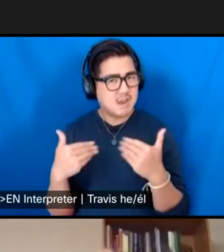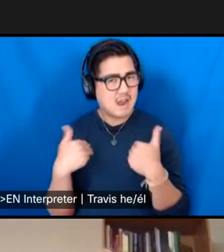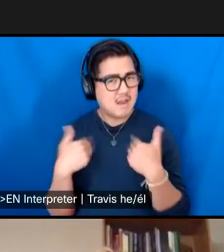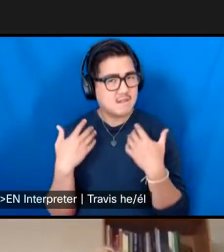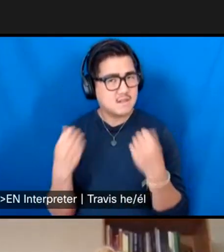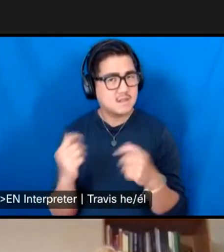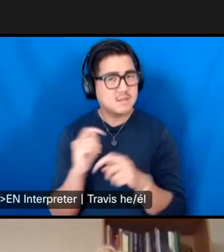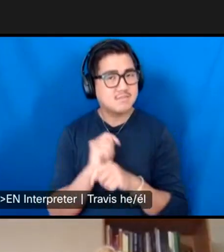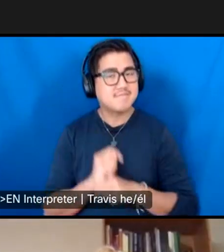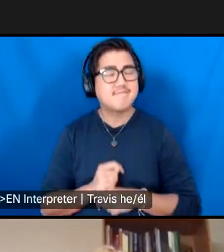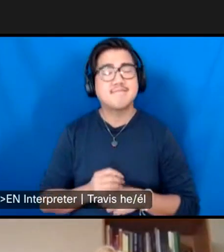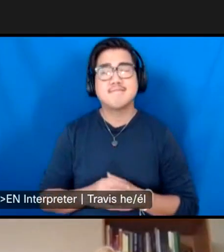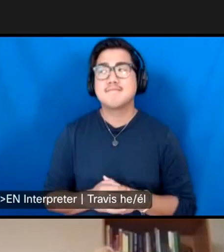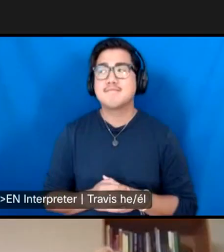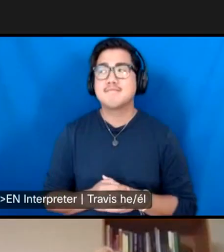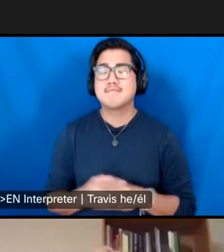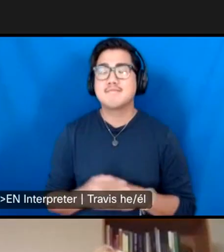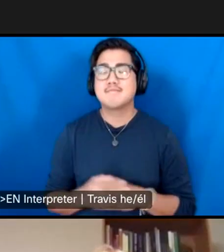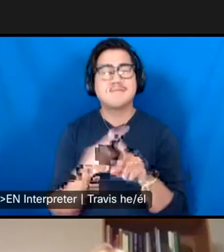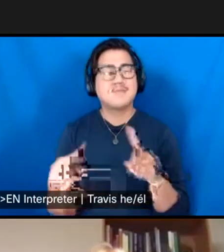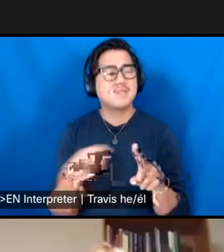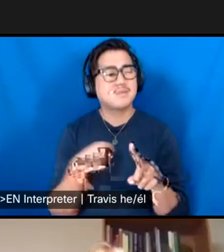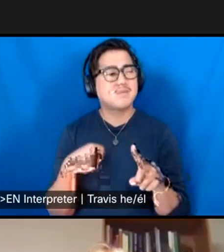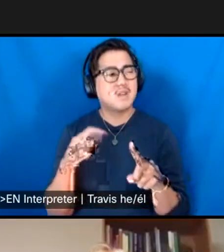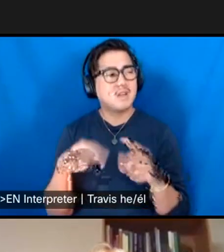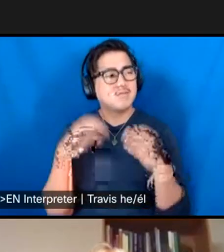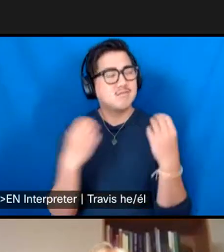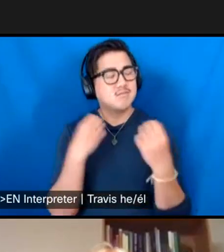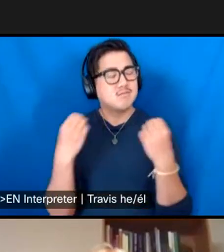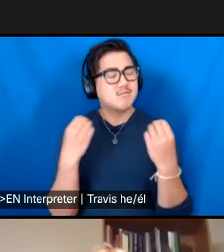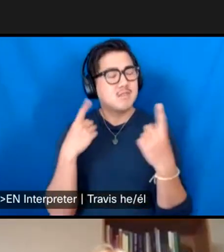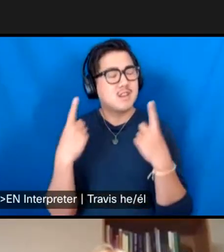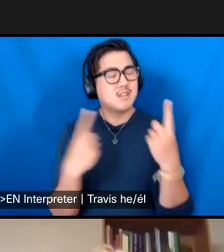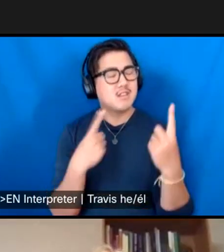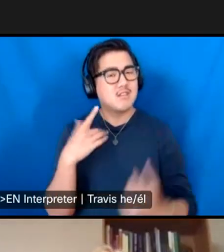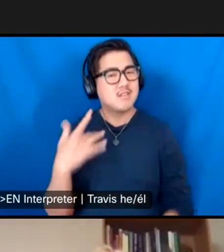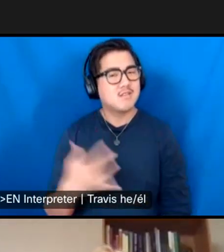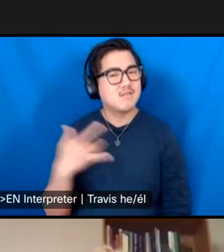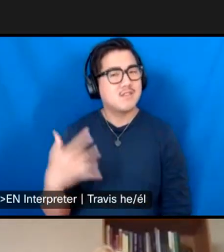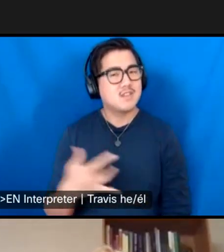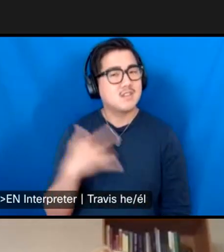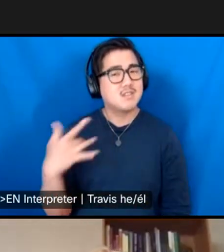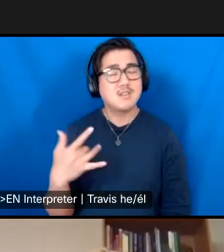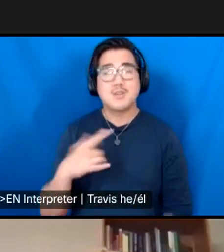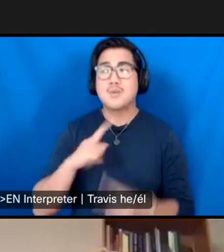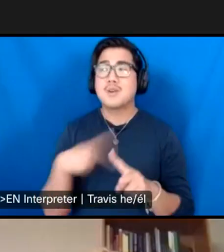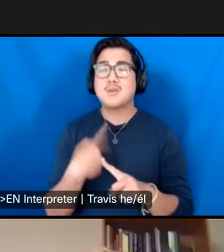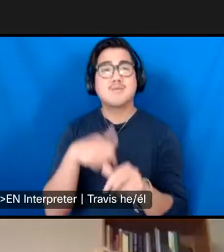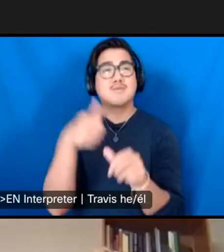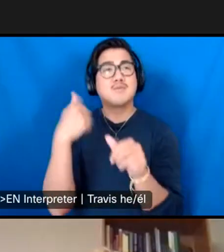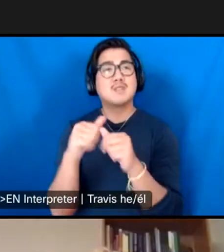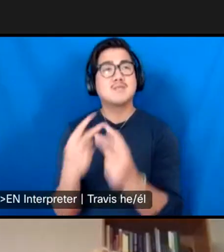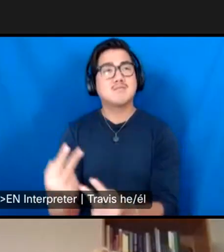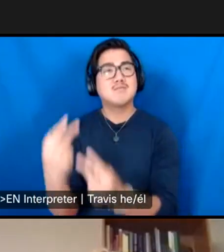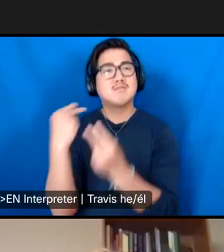mindfully think, feel, and remember. And as we remember, we put together the